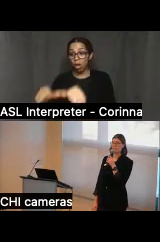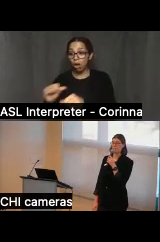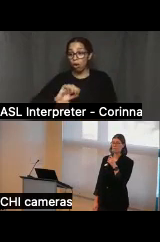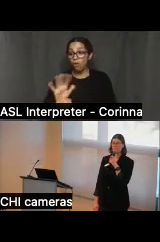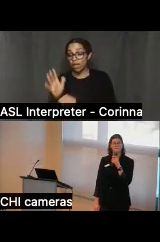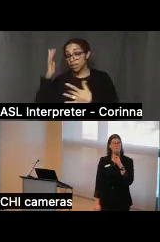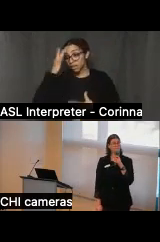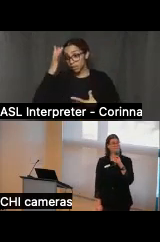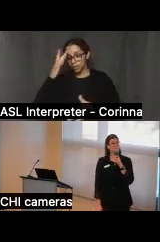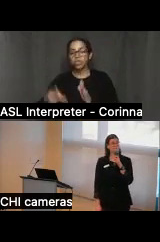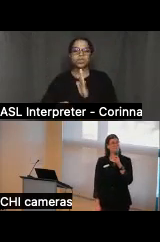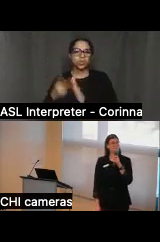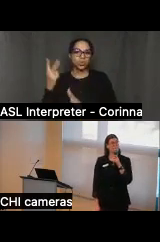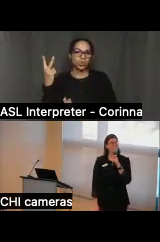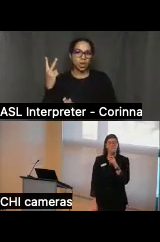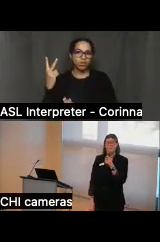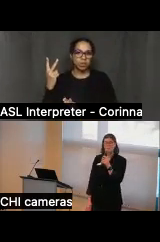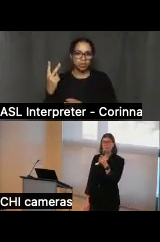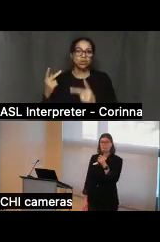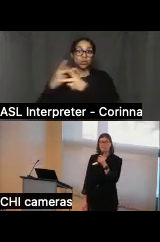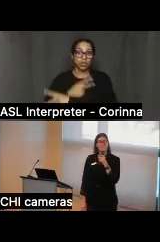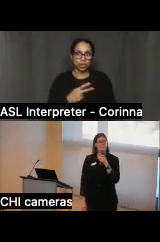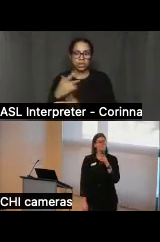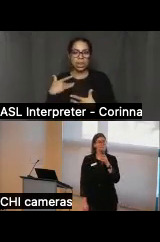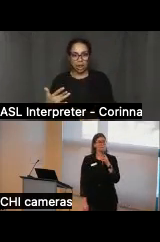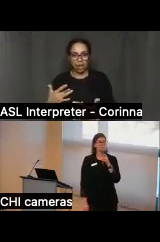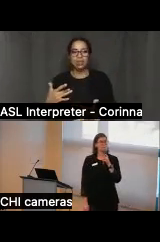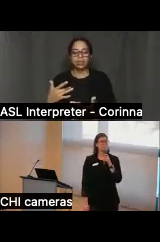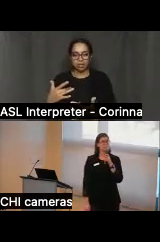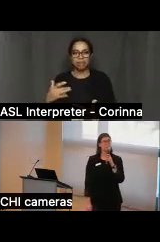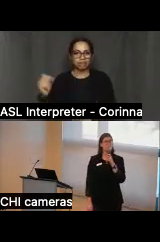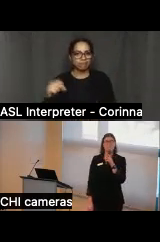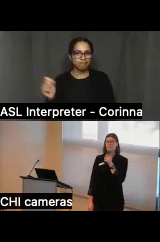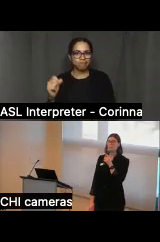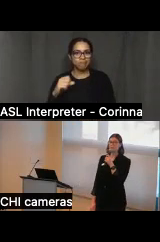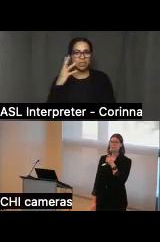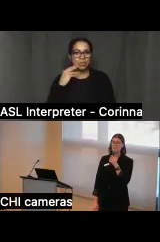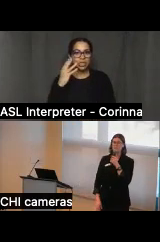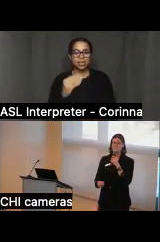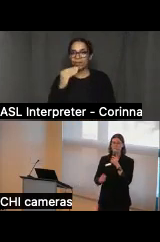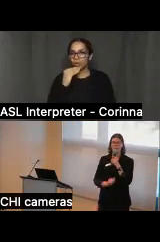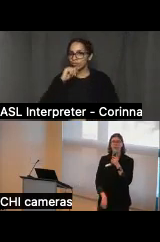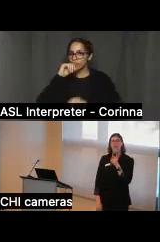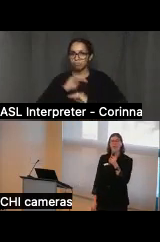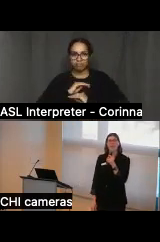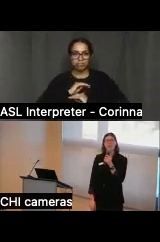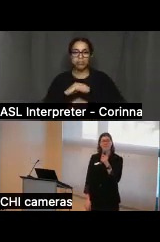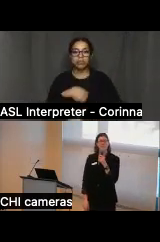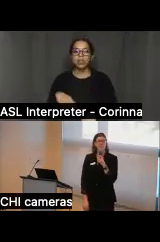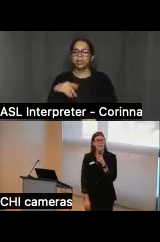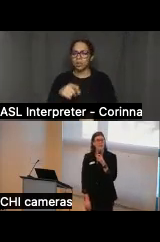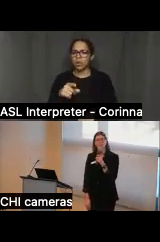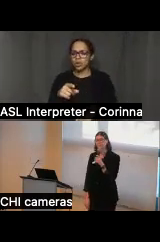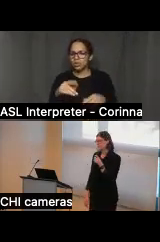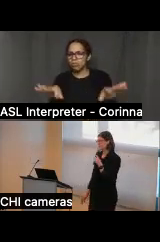report experiencing food insecurity. And of course, this is a complex relationship, but definitely something to keep tracking on and